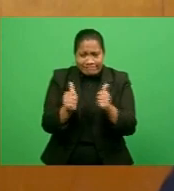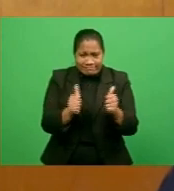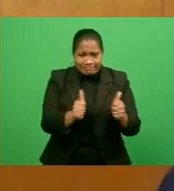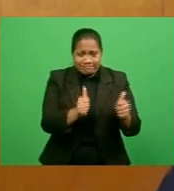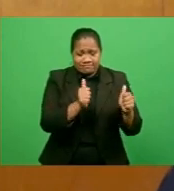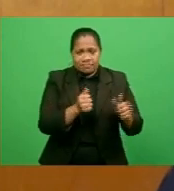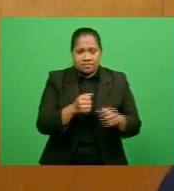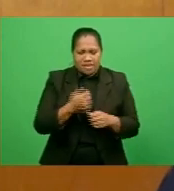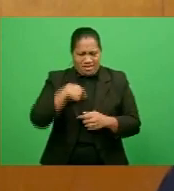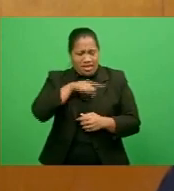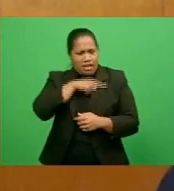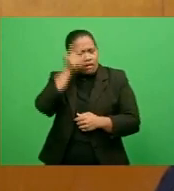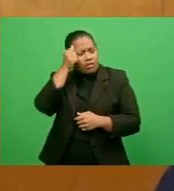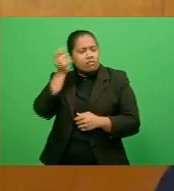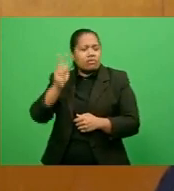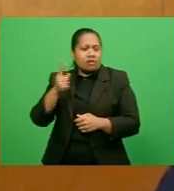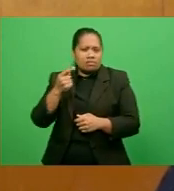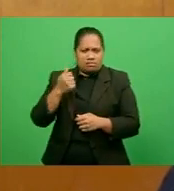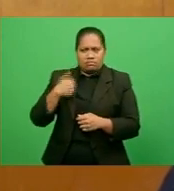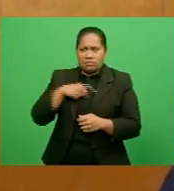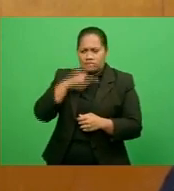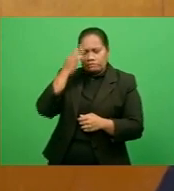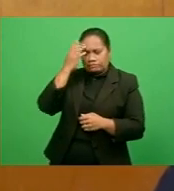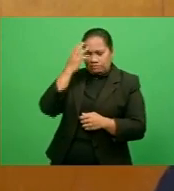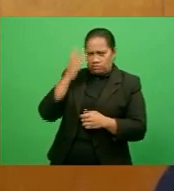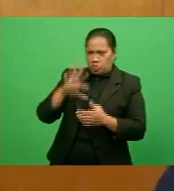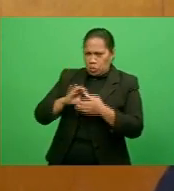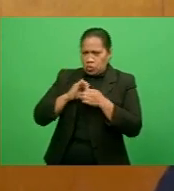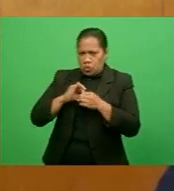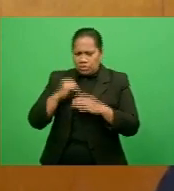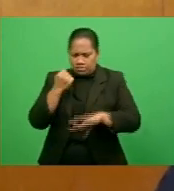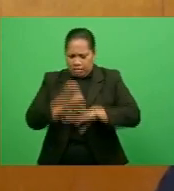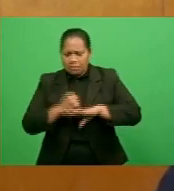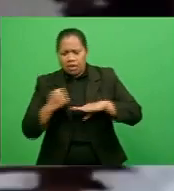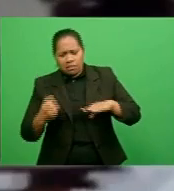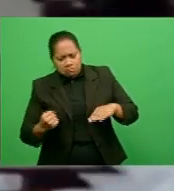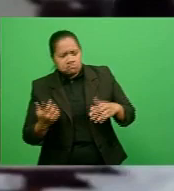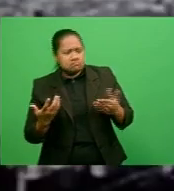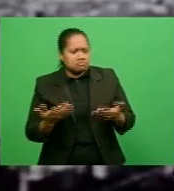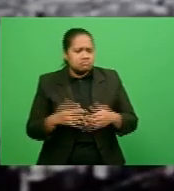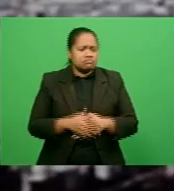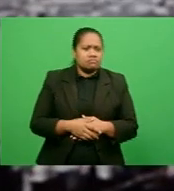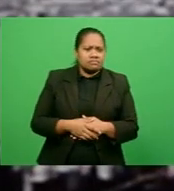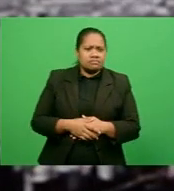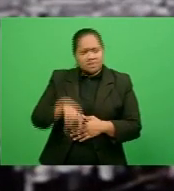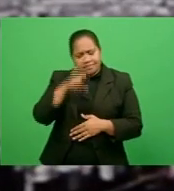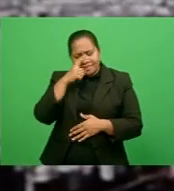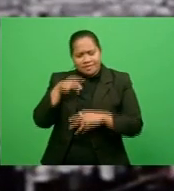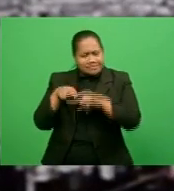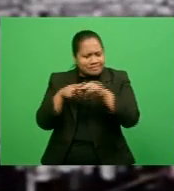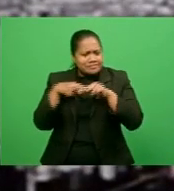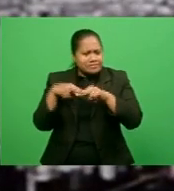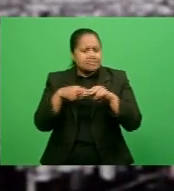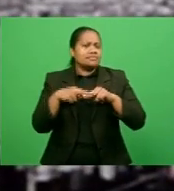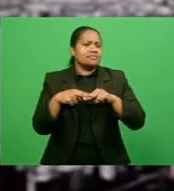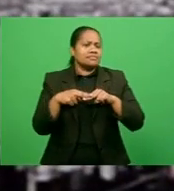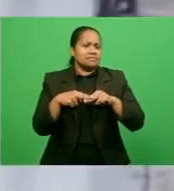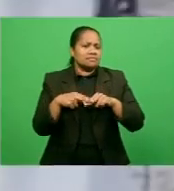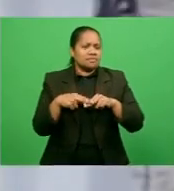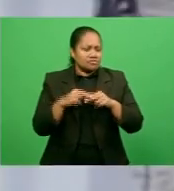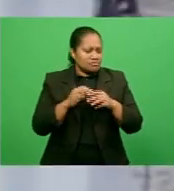was that we are going to be our own, we'll have our own government, and people of Fiji will have their